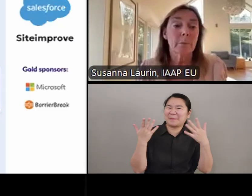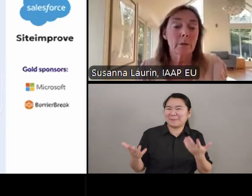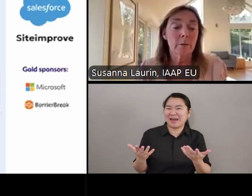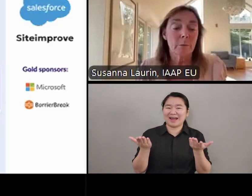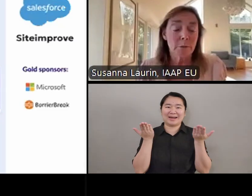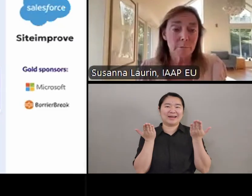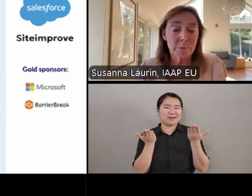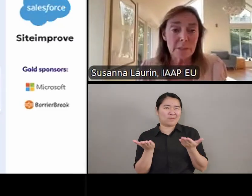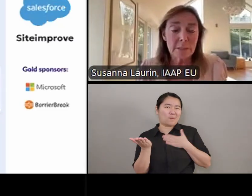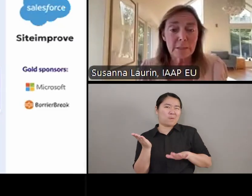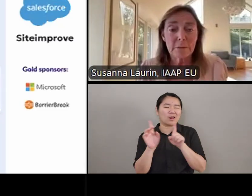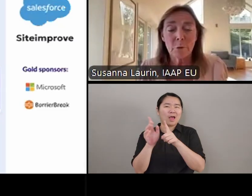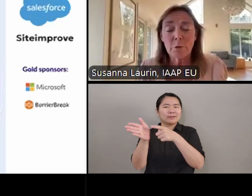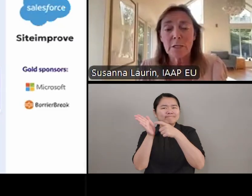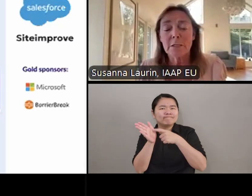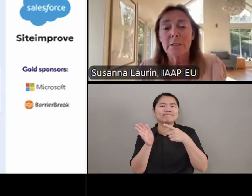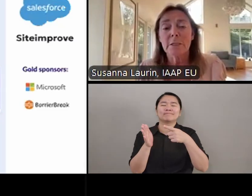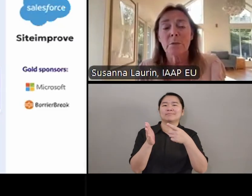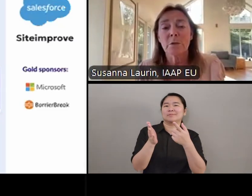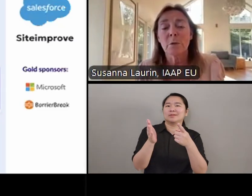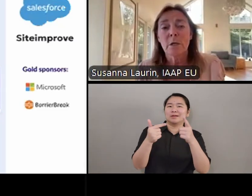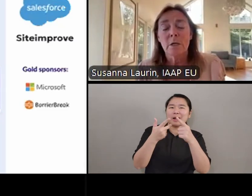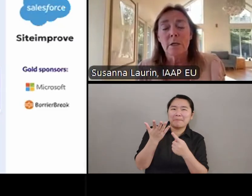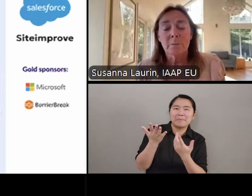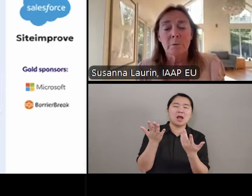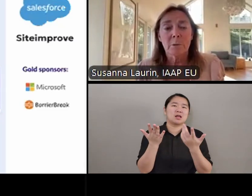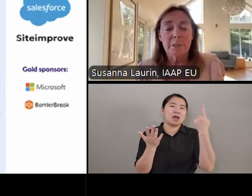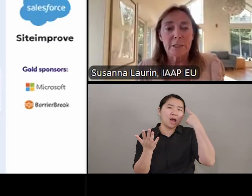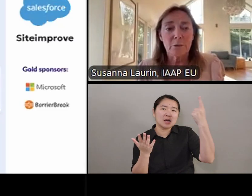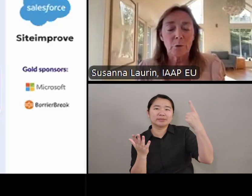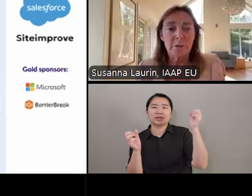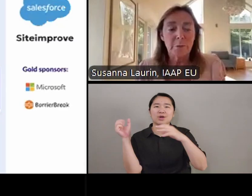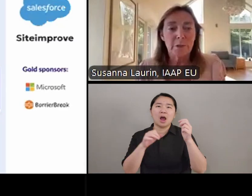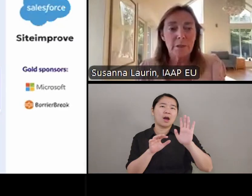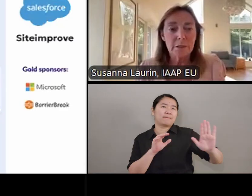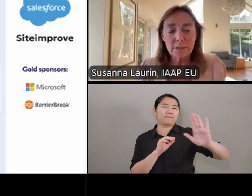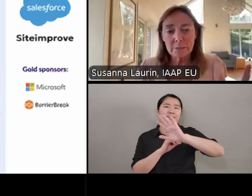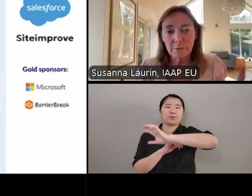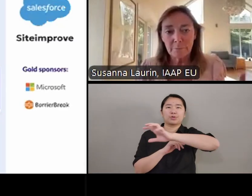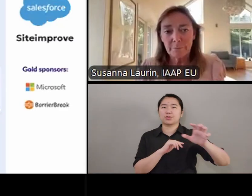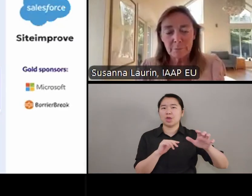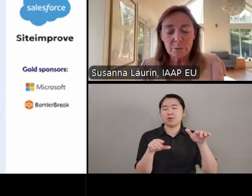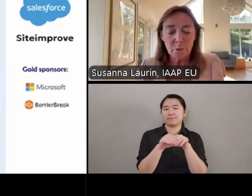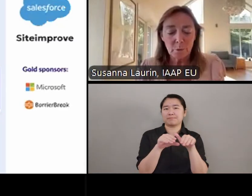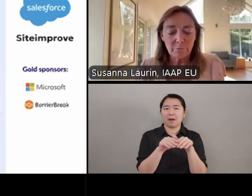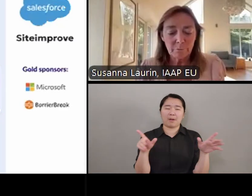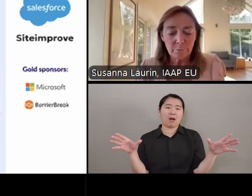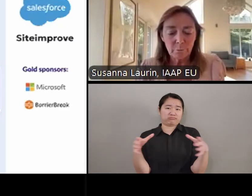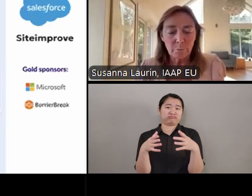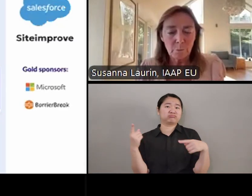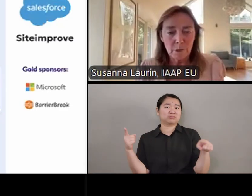from mostly the member states monitoring agencies and also some other public sector bodies. But this is the place where